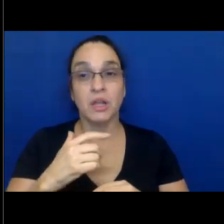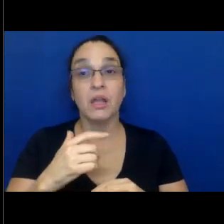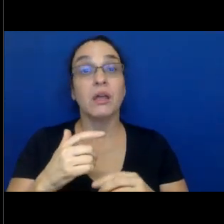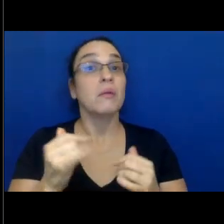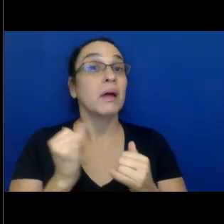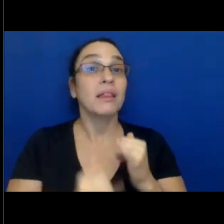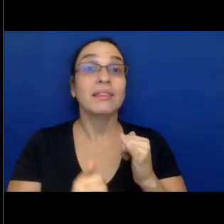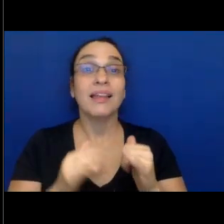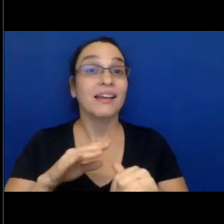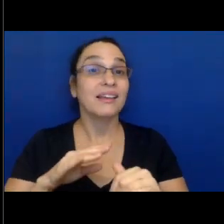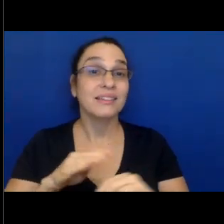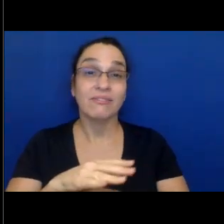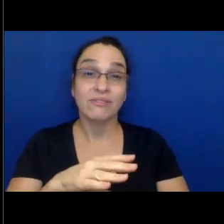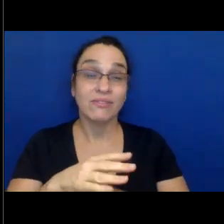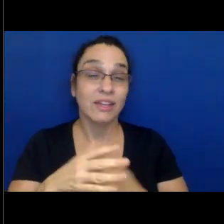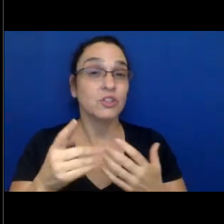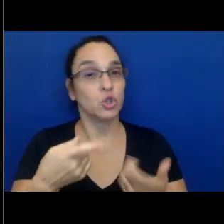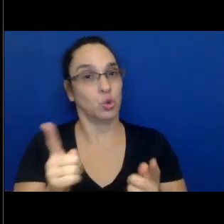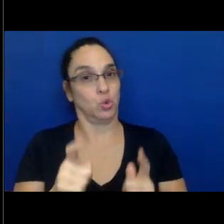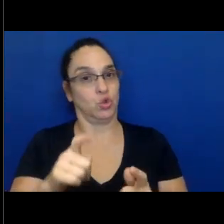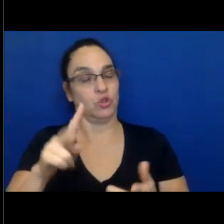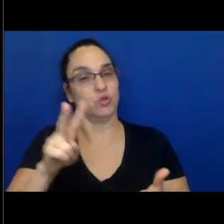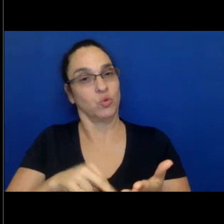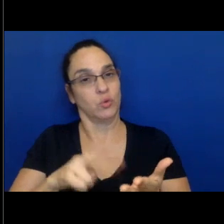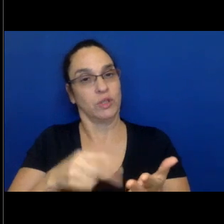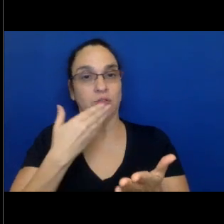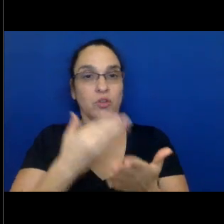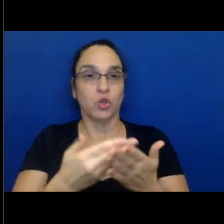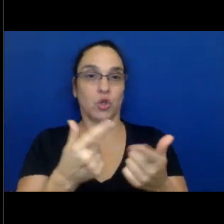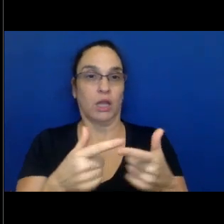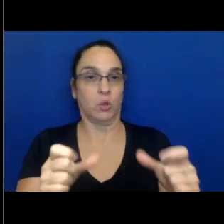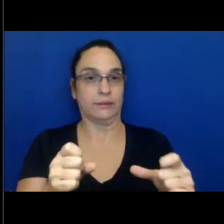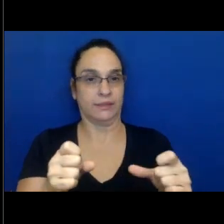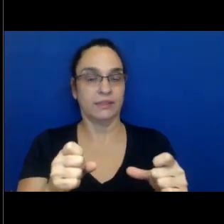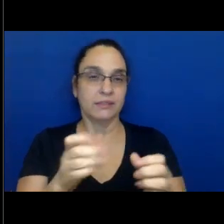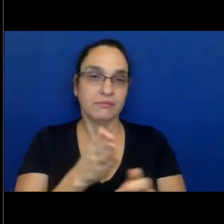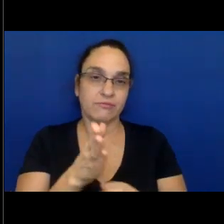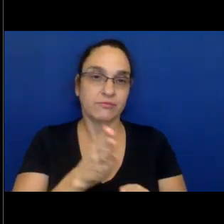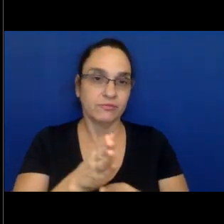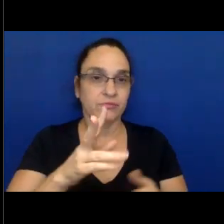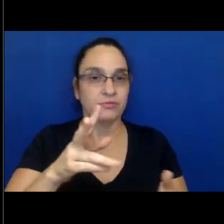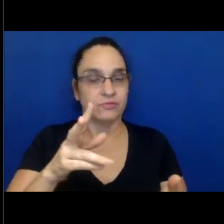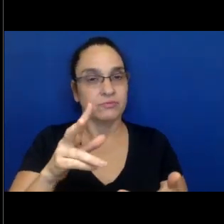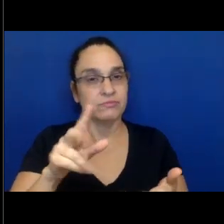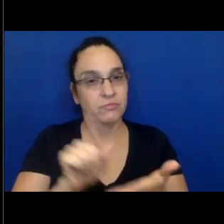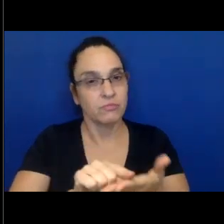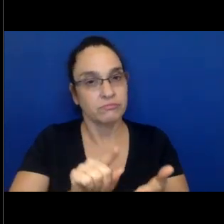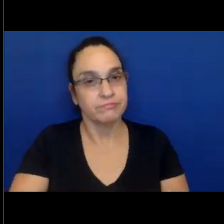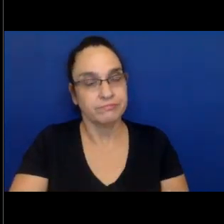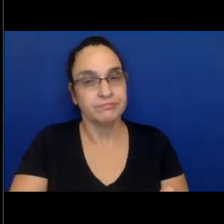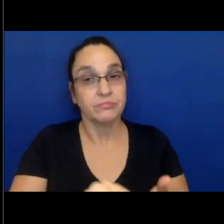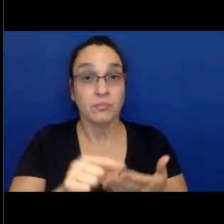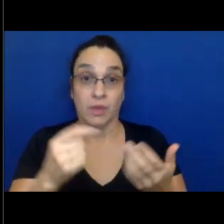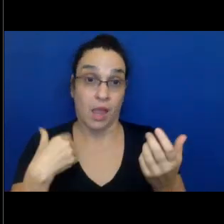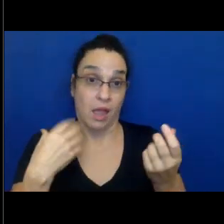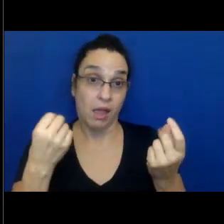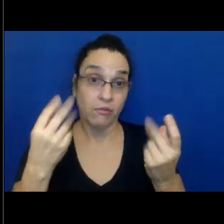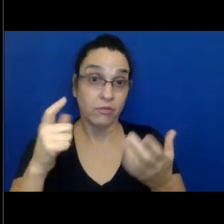linguistic writings. So here I'm giving you some examples, right? So they are certainly very good writers, and